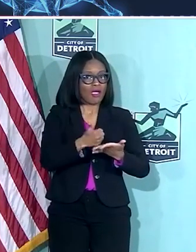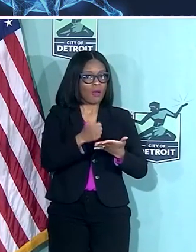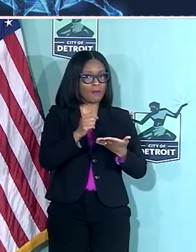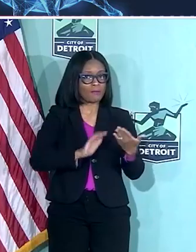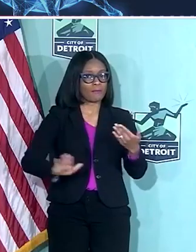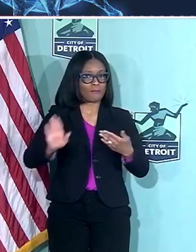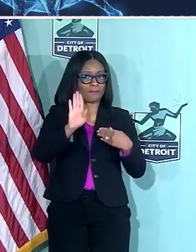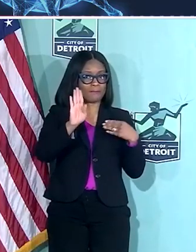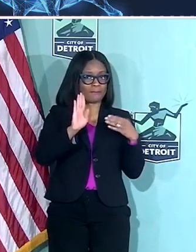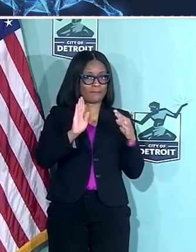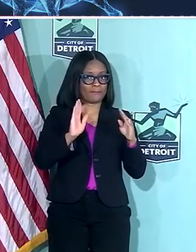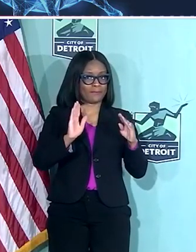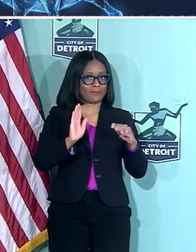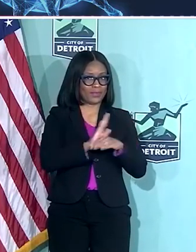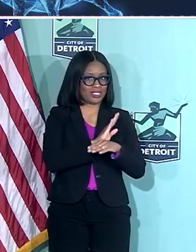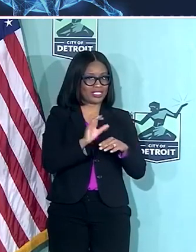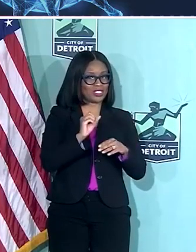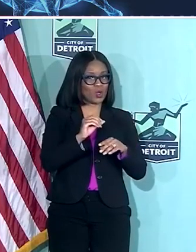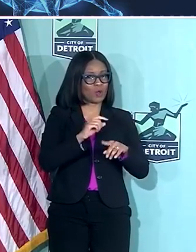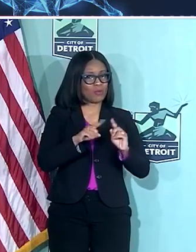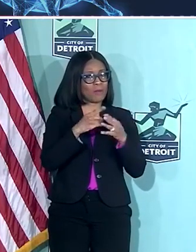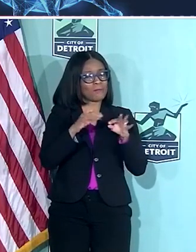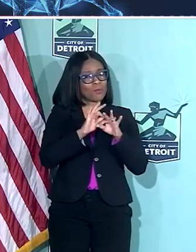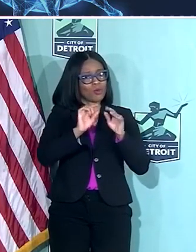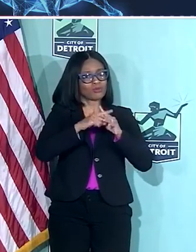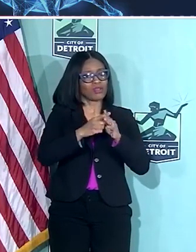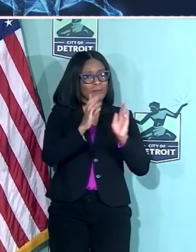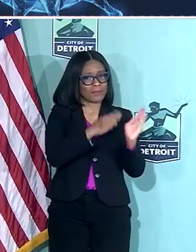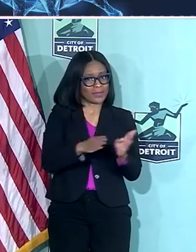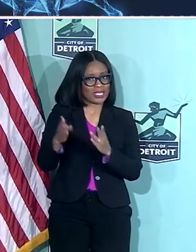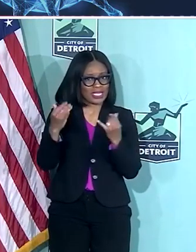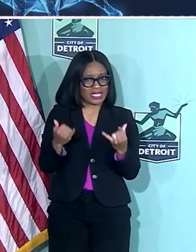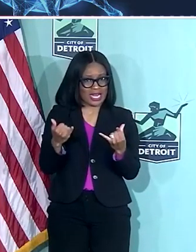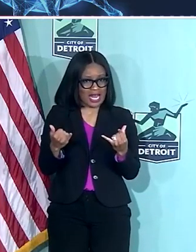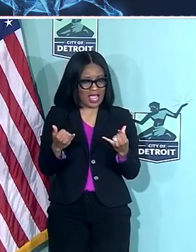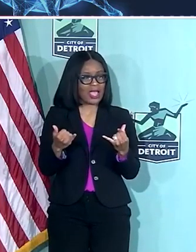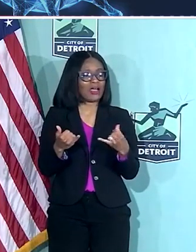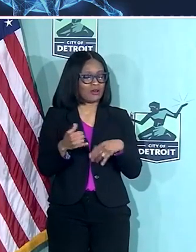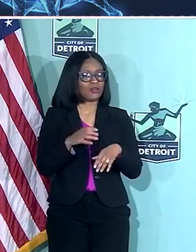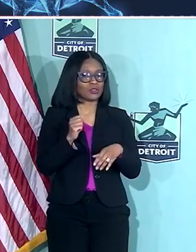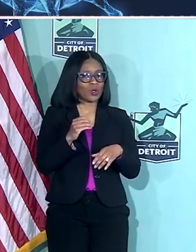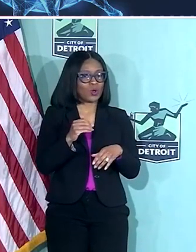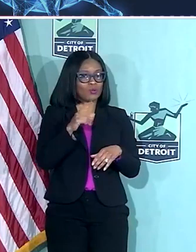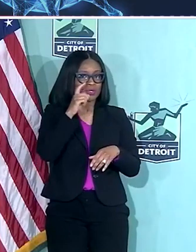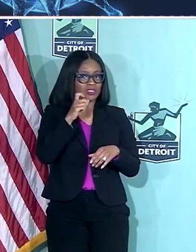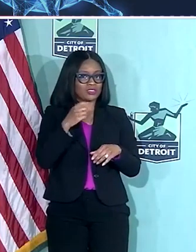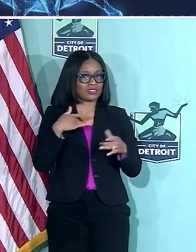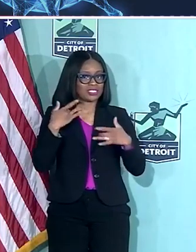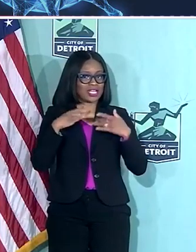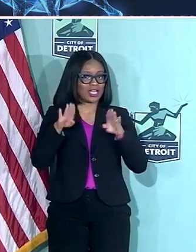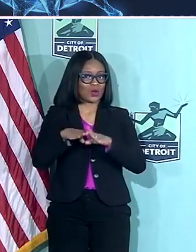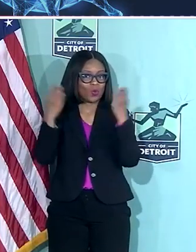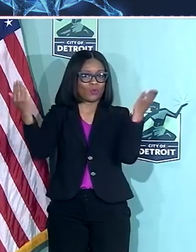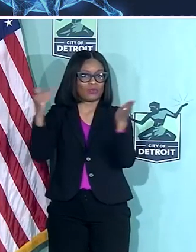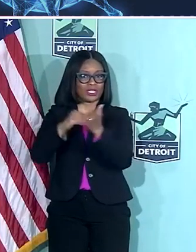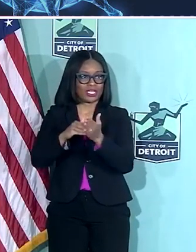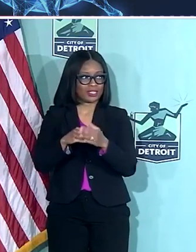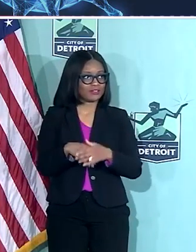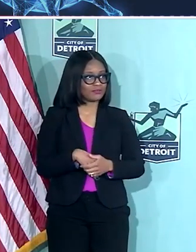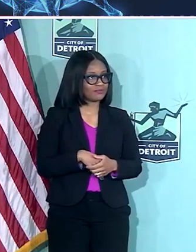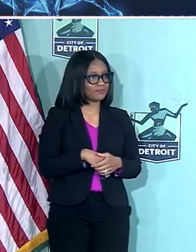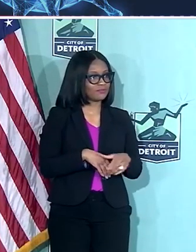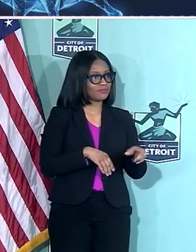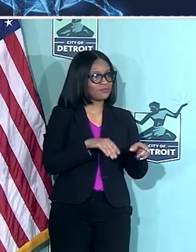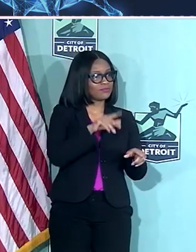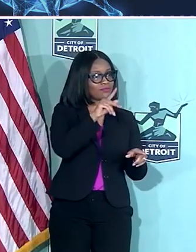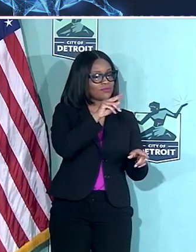So the planning needs to take place now, because I think we are really close. We're excited about that. Okay, and Mayor Christine